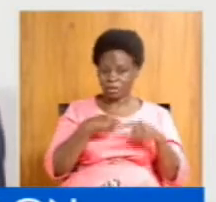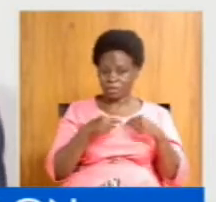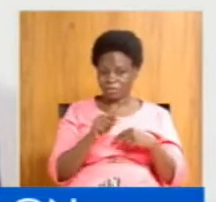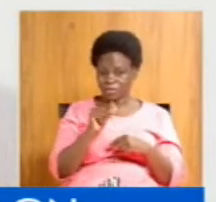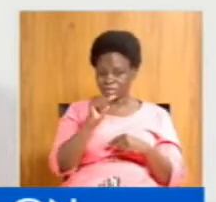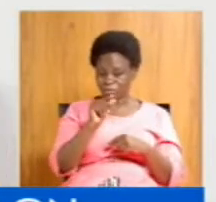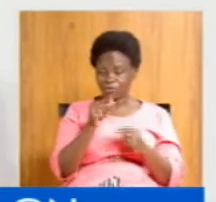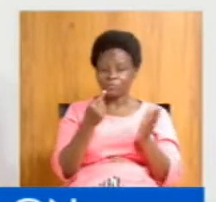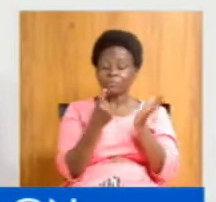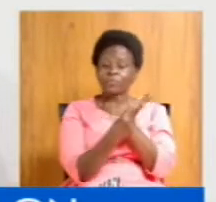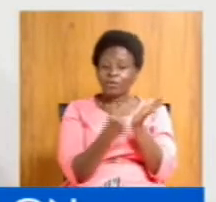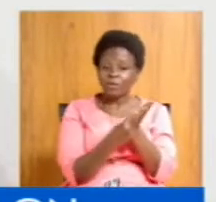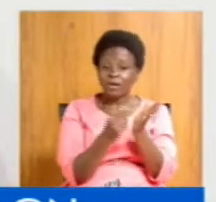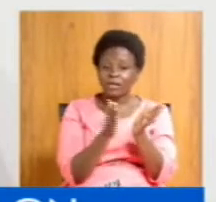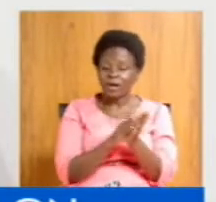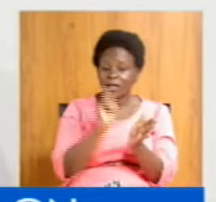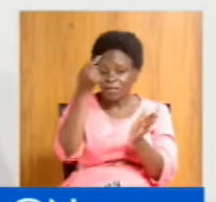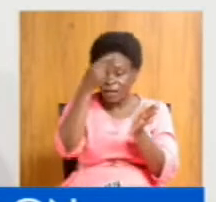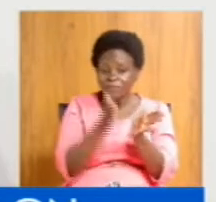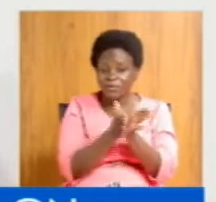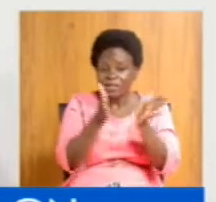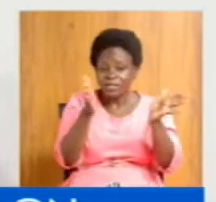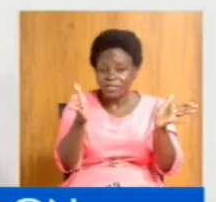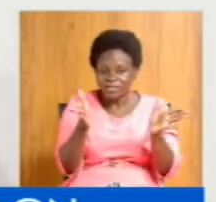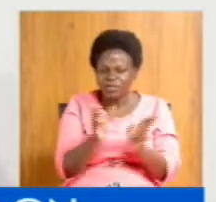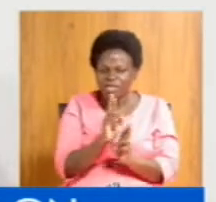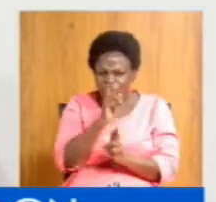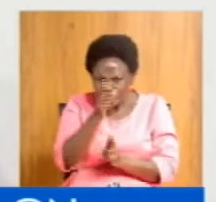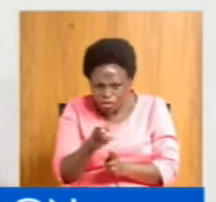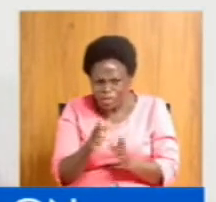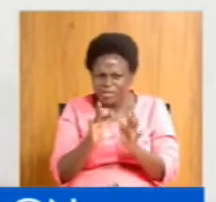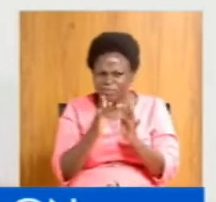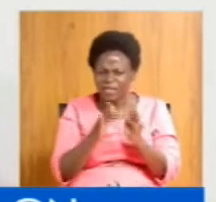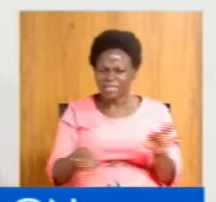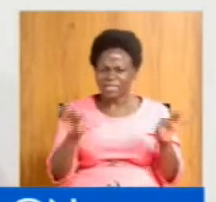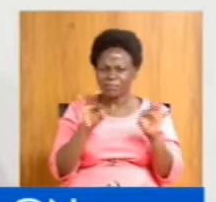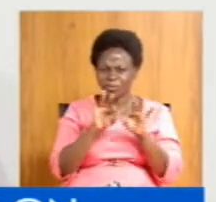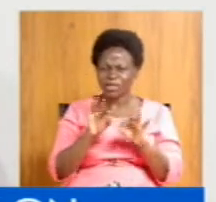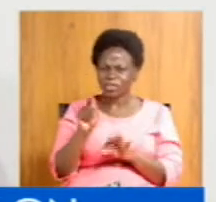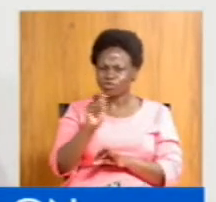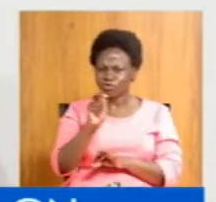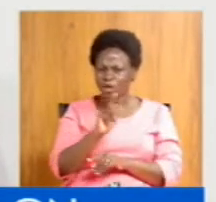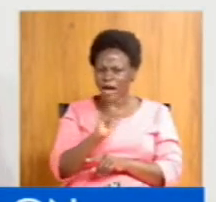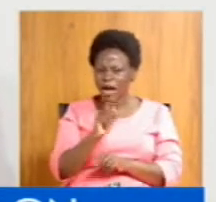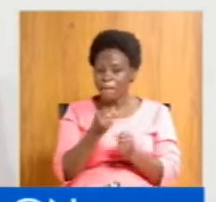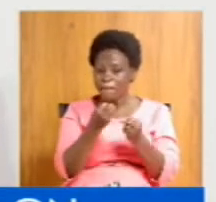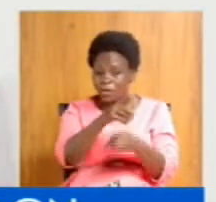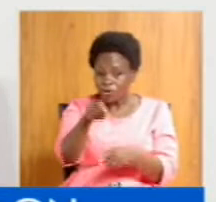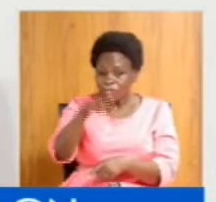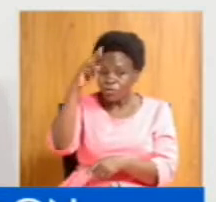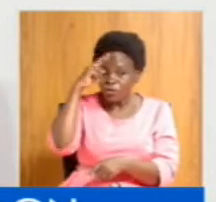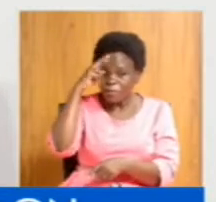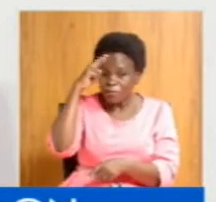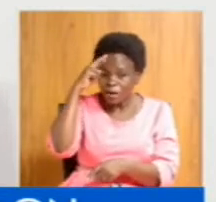bit. Uganda and the government generally hasn't just recognized the Internet as a critical tool. Many of you remember